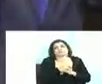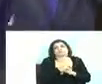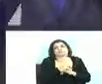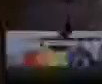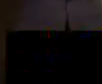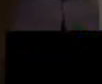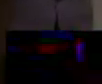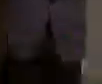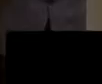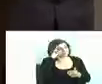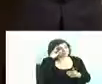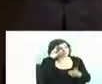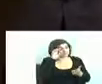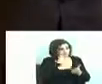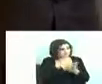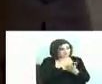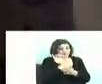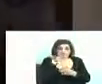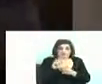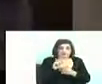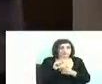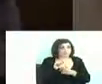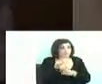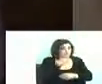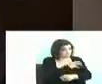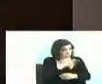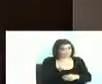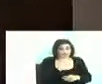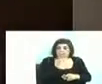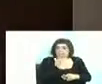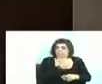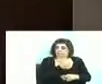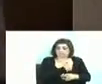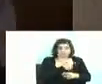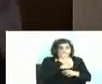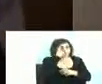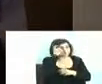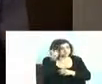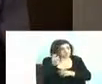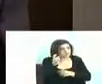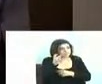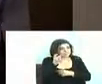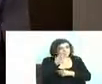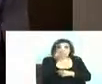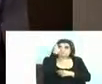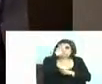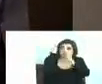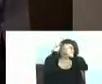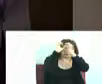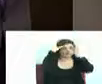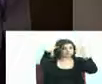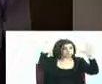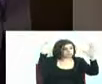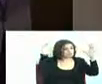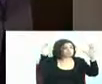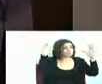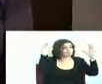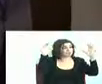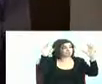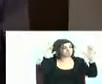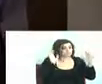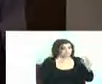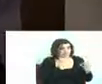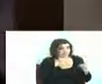I believe that that is the power of our dreams. That is the power of God's dream when our dreams are